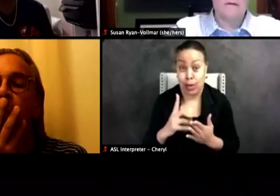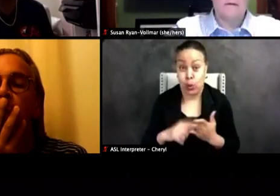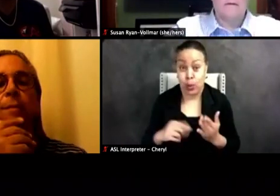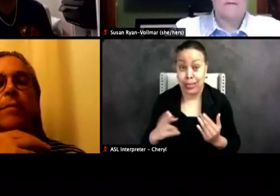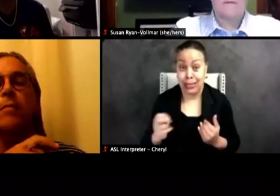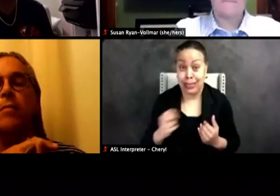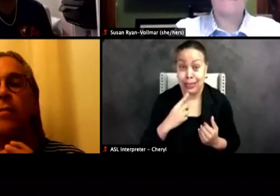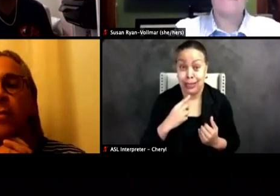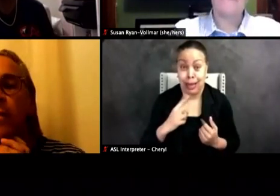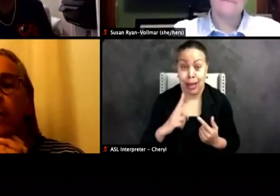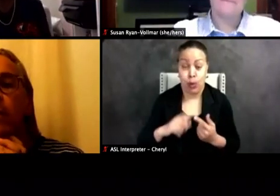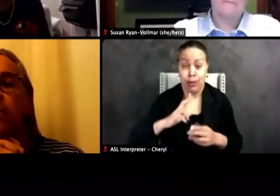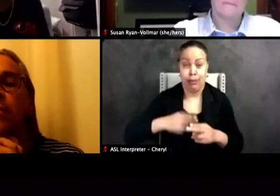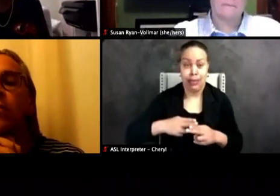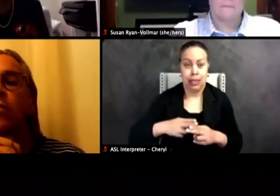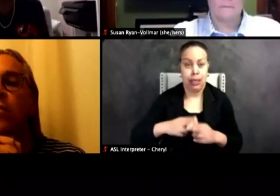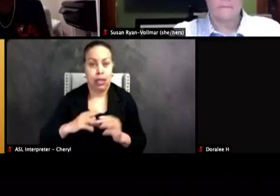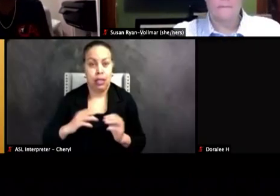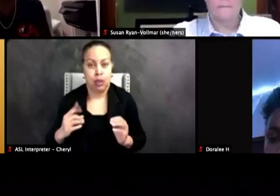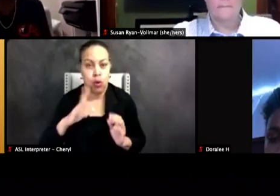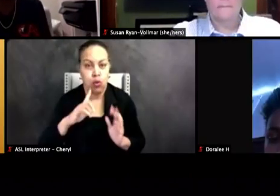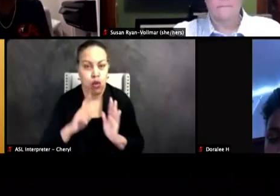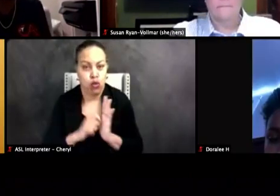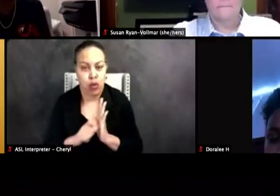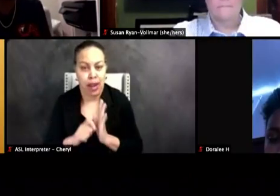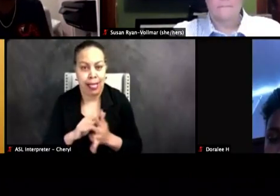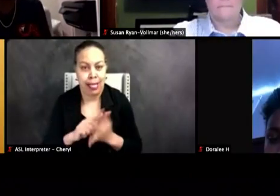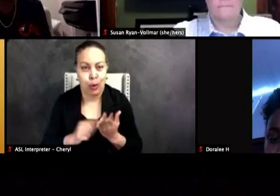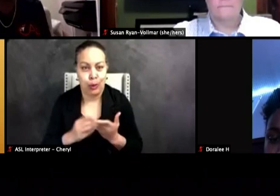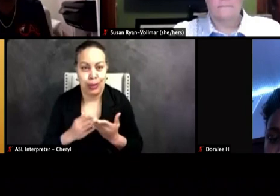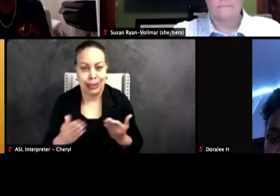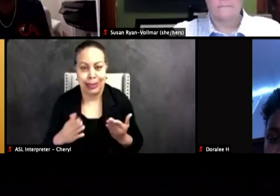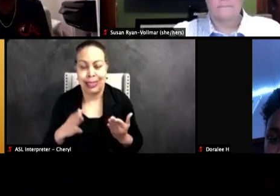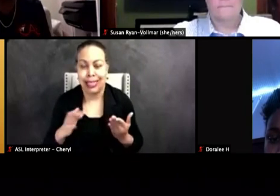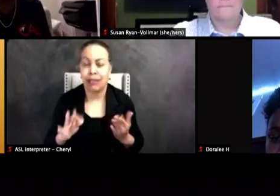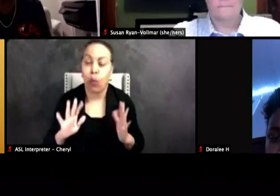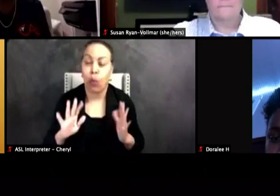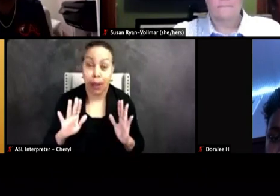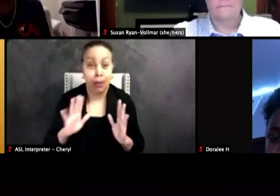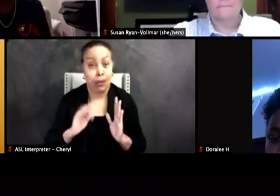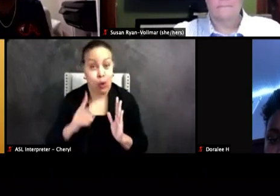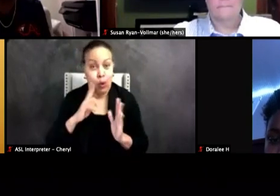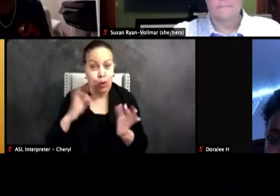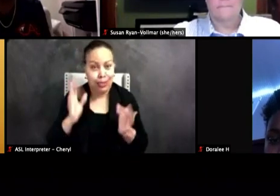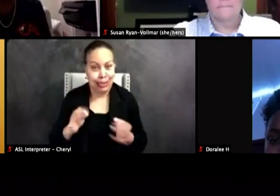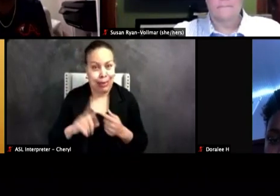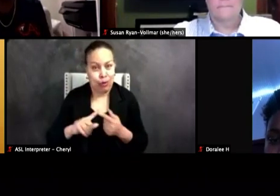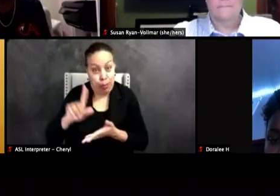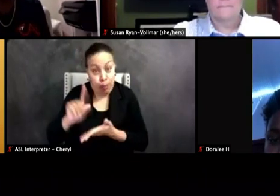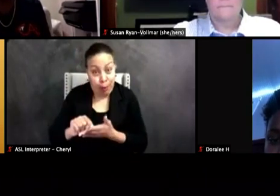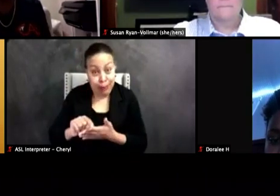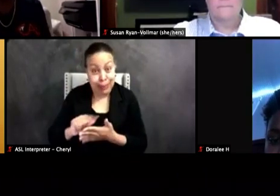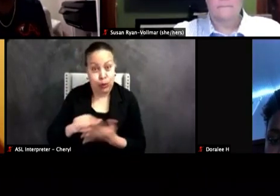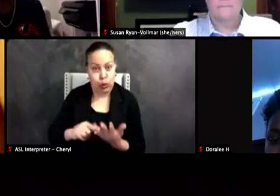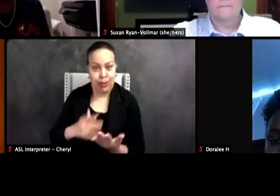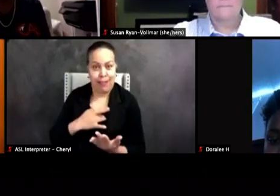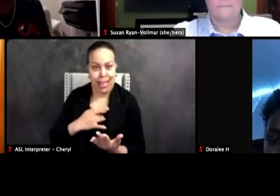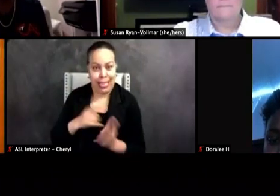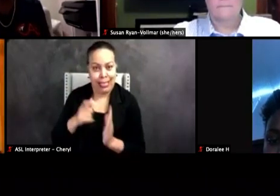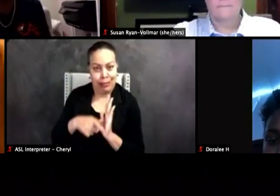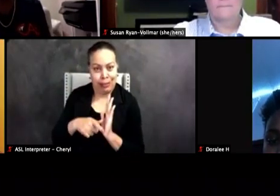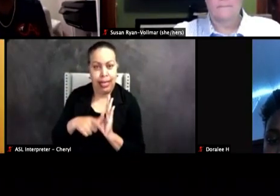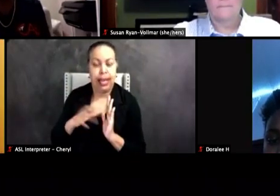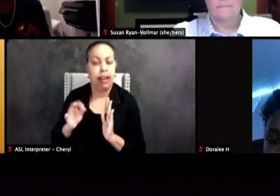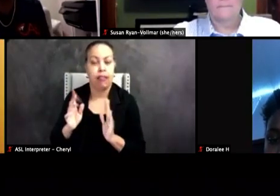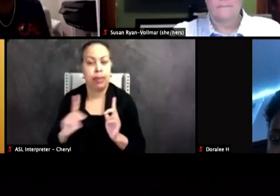no one would have written those things if there wasn't, well, and no one would have chosen to publish those things if there wasn't an